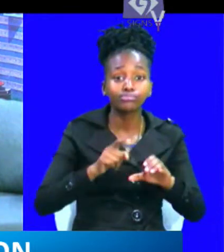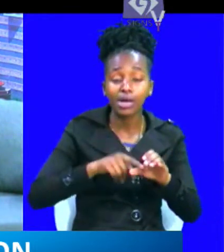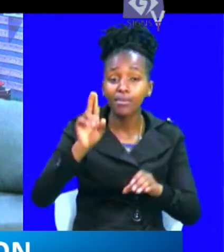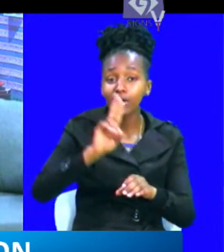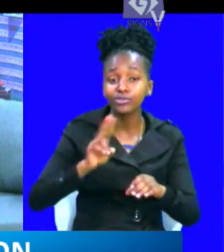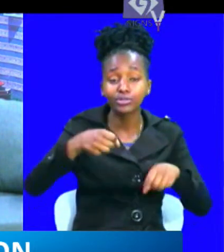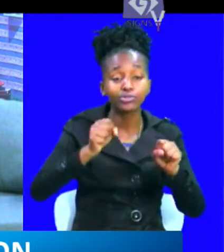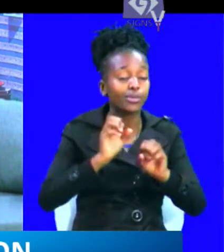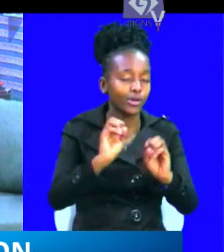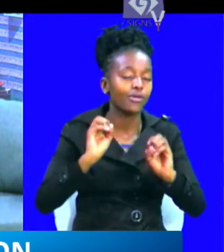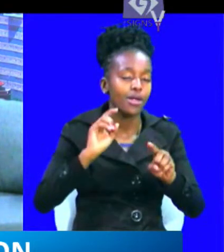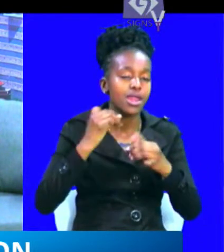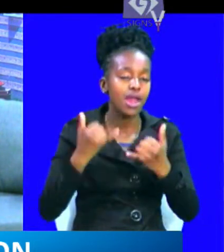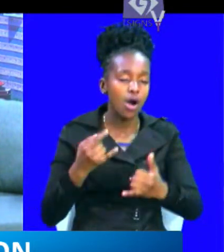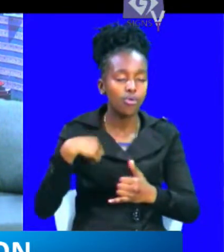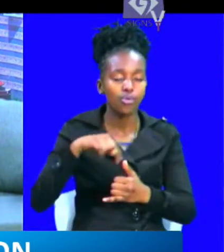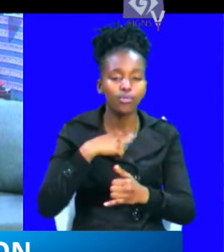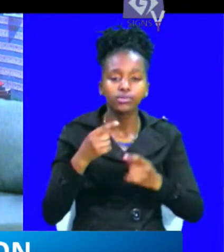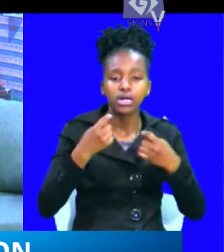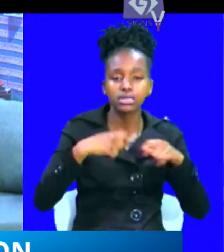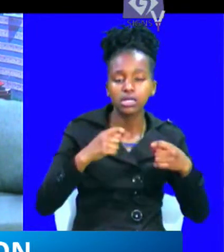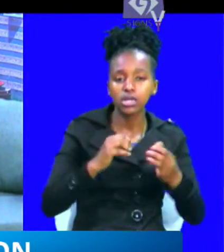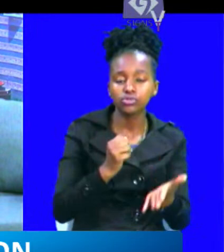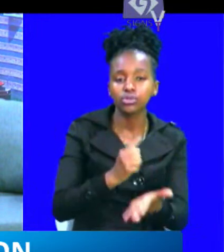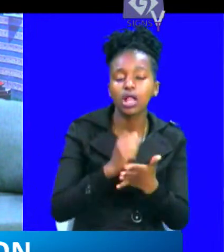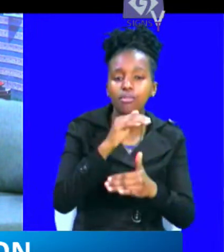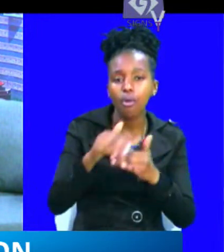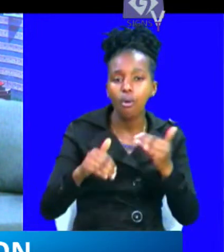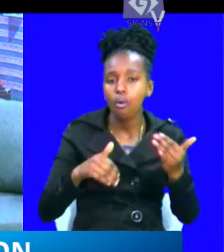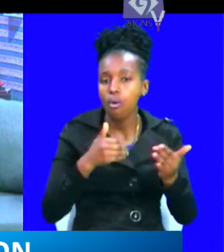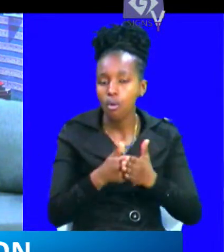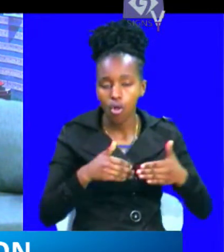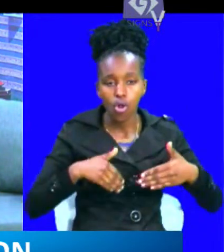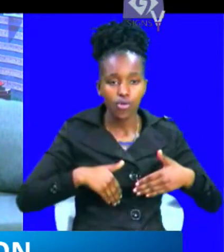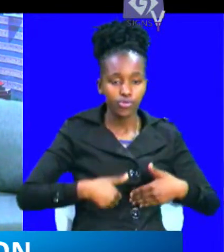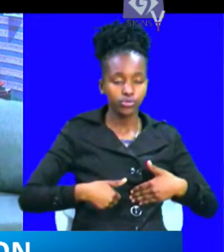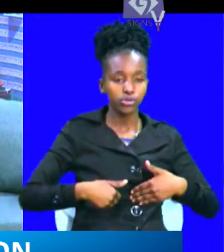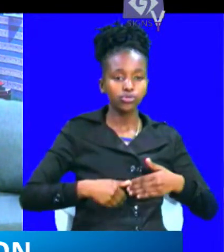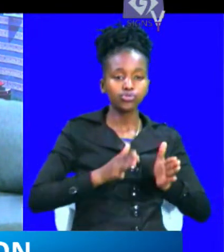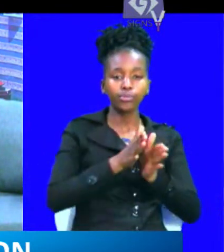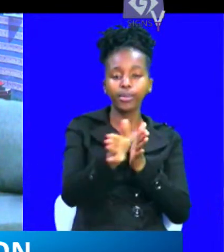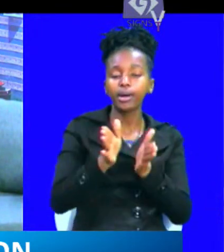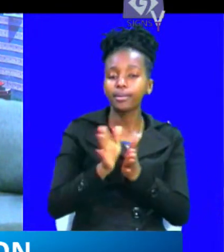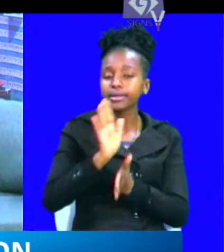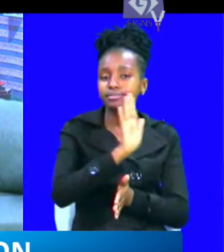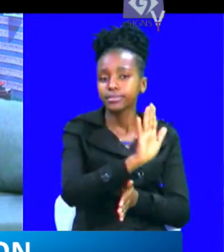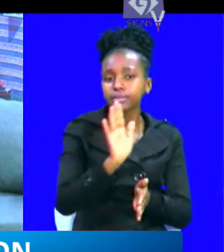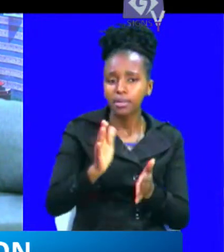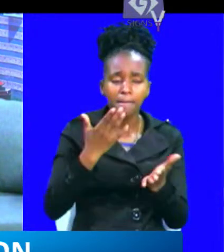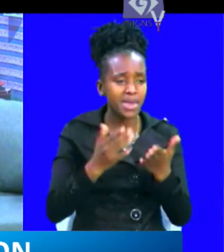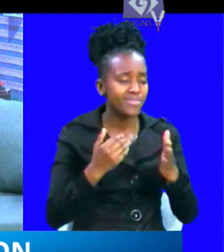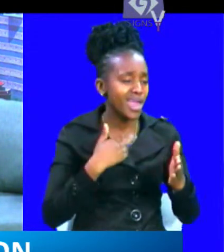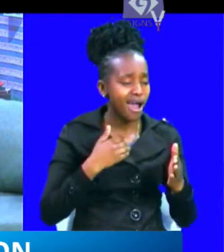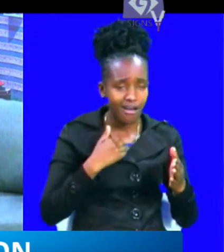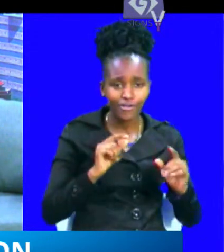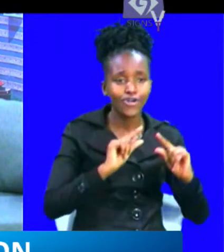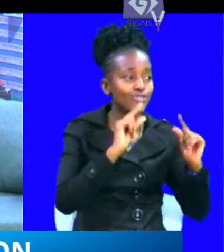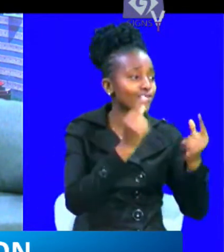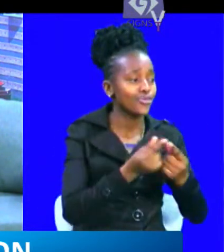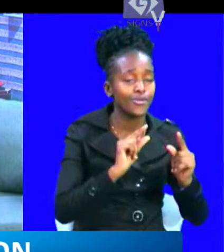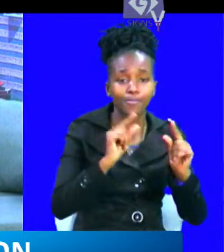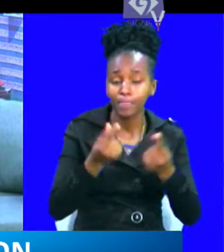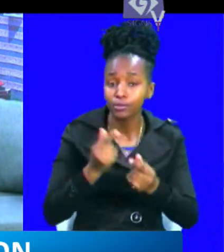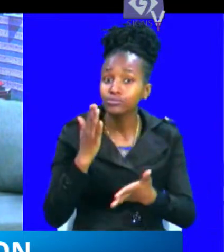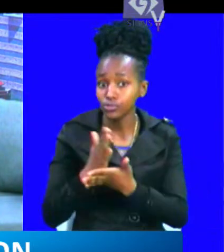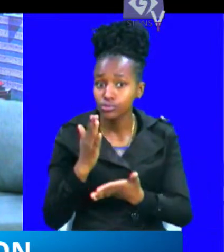ways whereby we can help these guys to diversify. Let them come together in grouping. Let them show them, as much